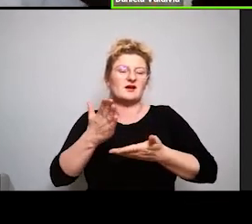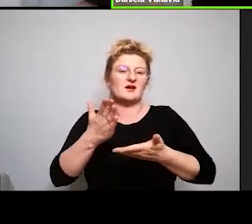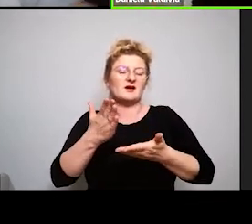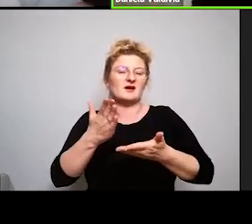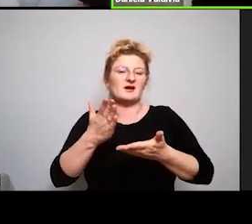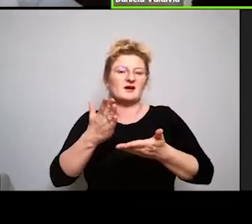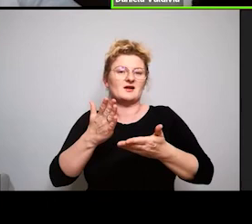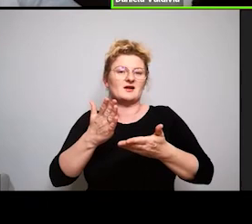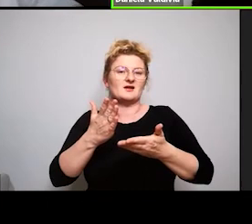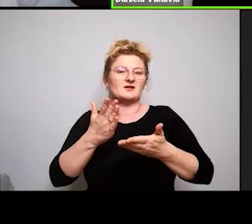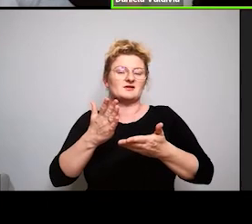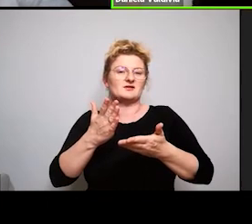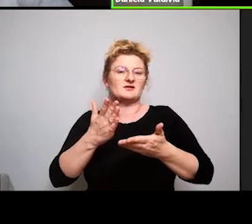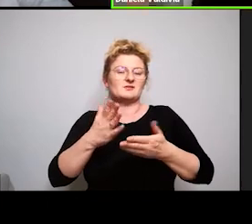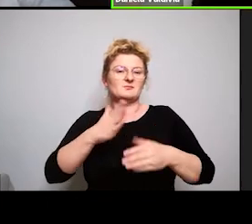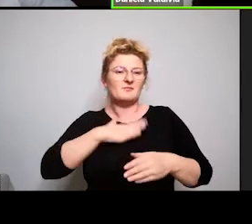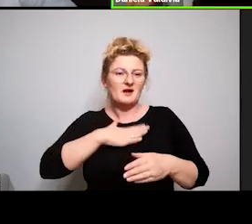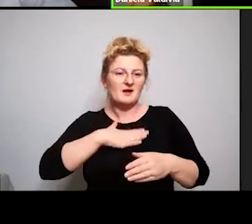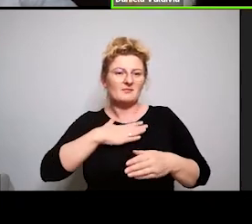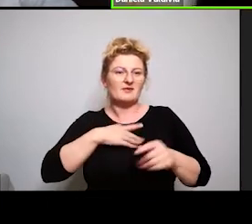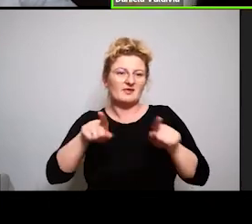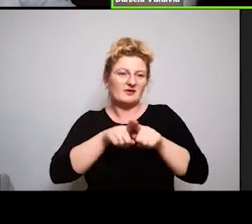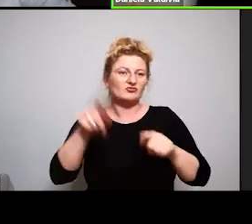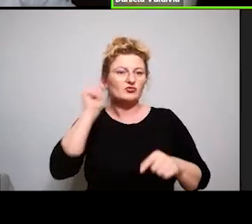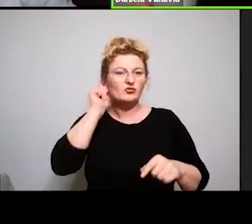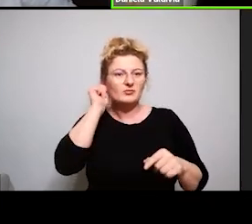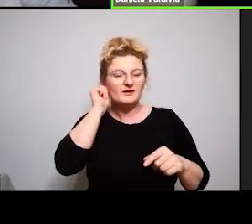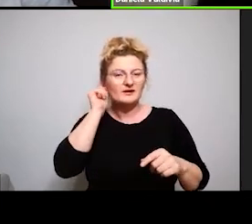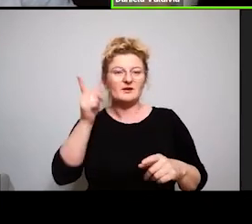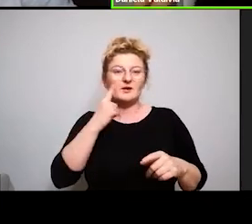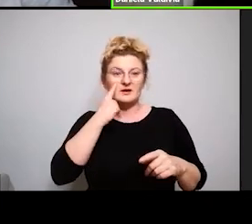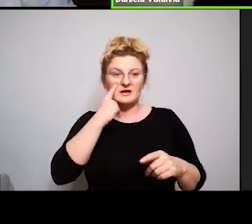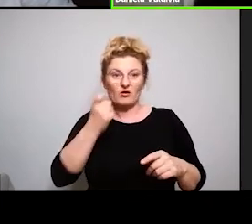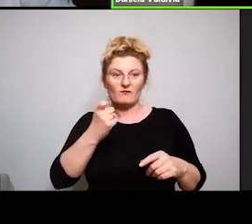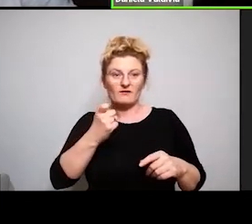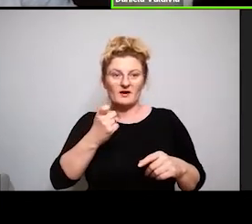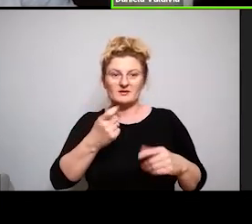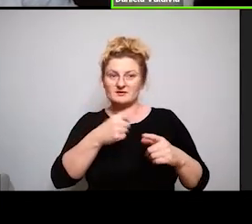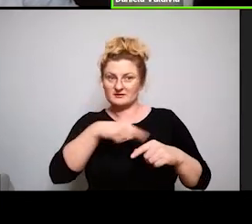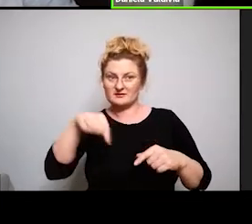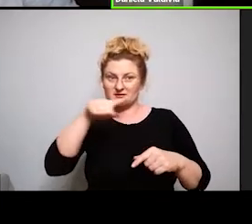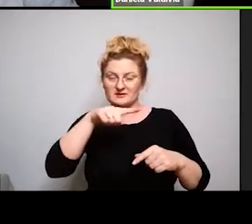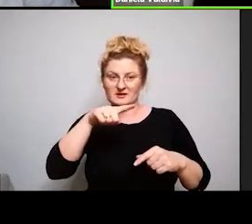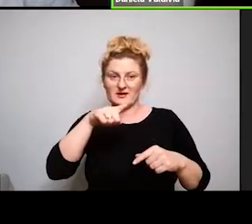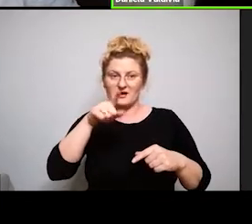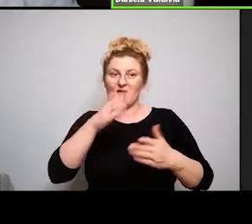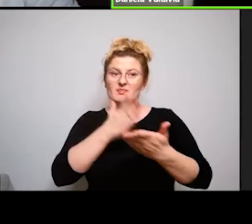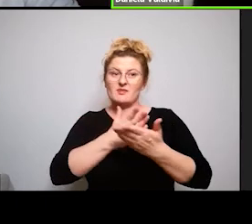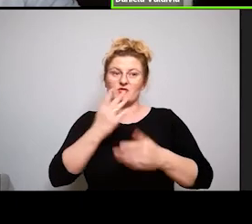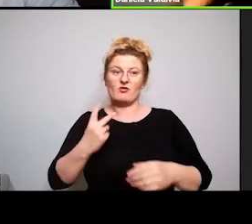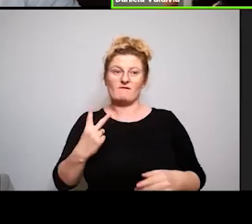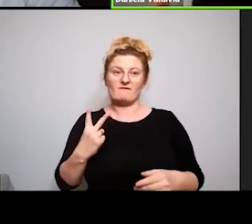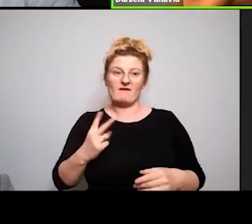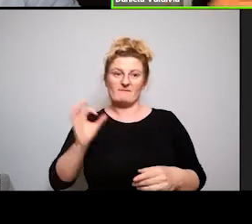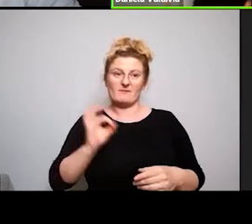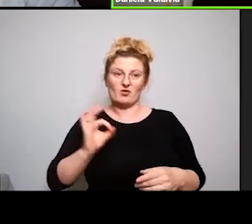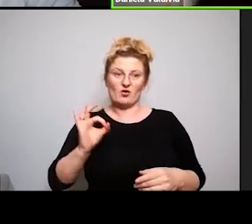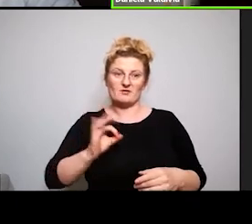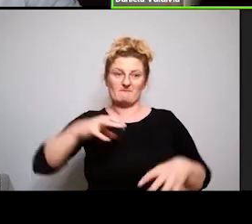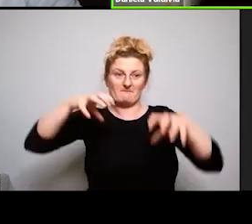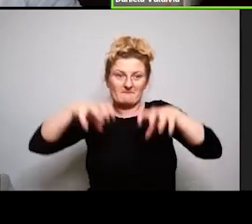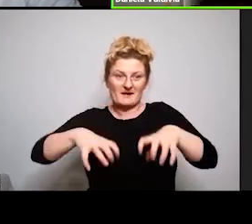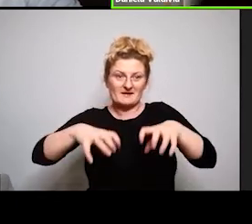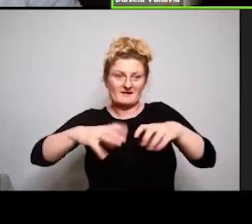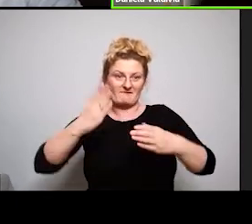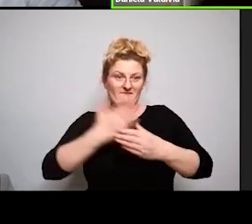CEOs are women. So 98% of CEOs in the world are men. That's why, so